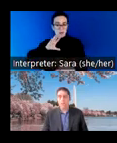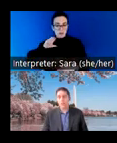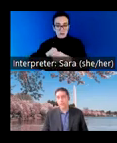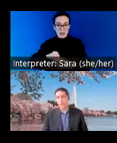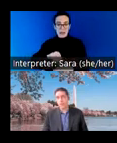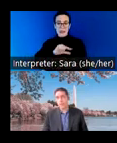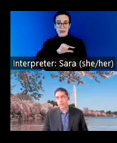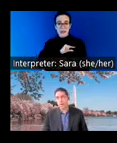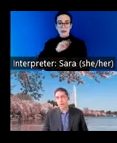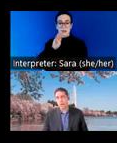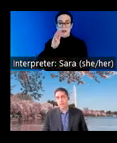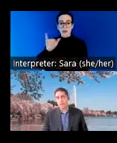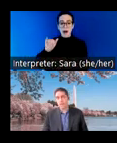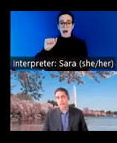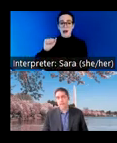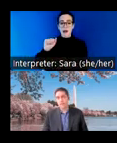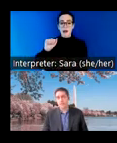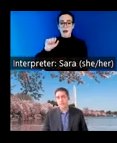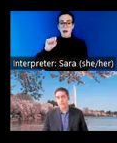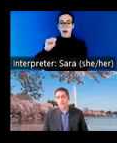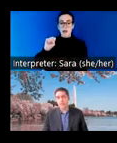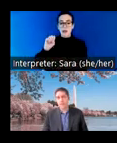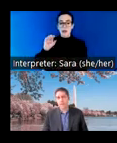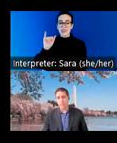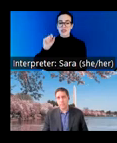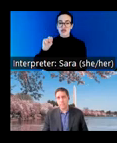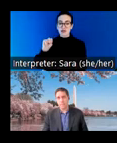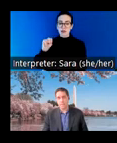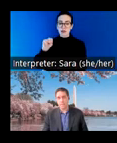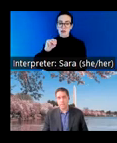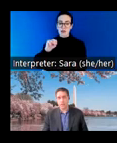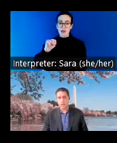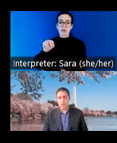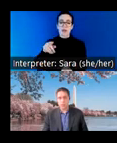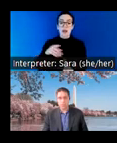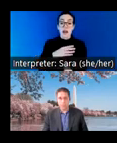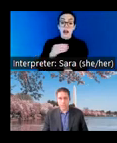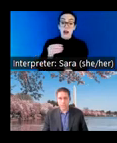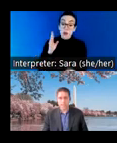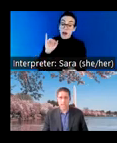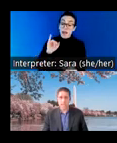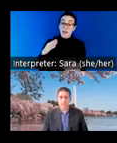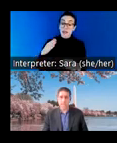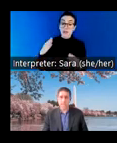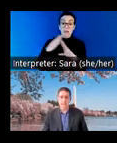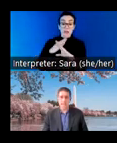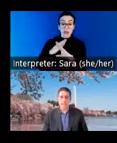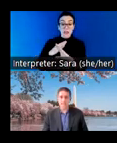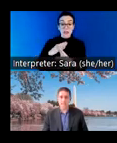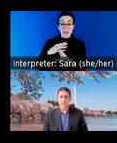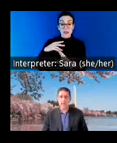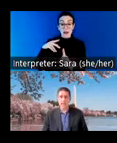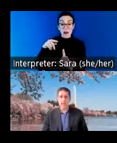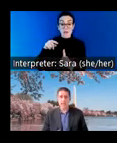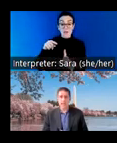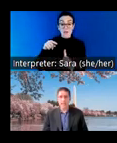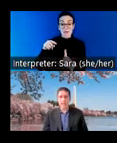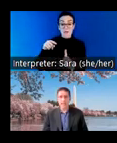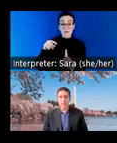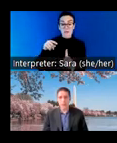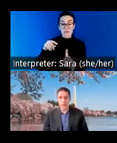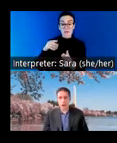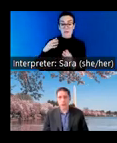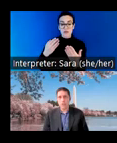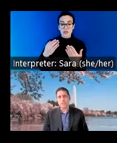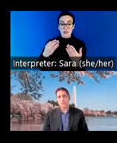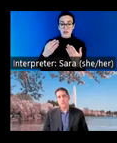park police revoking a permit in the absence of a clear and present danger. So we're pleased to say that this case has